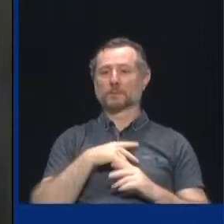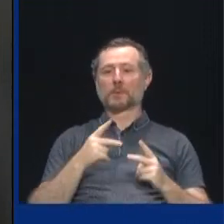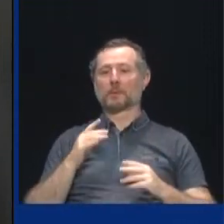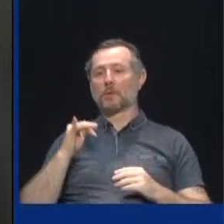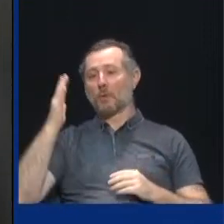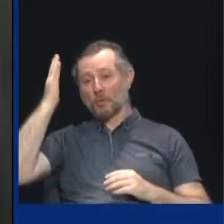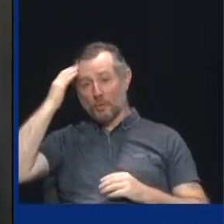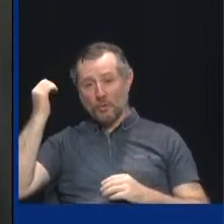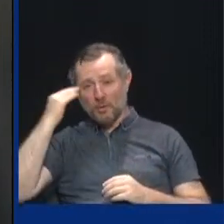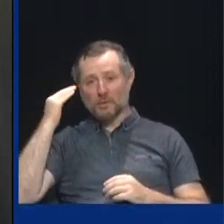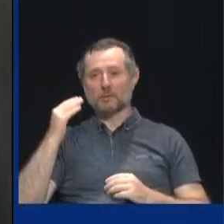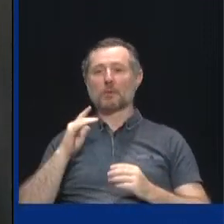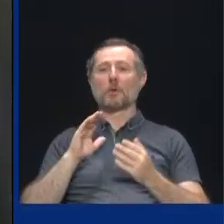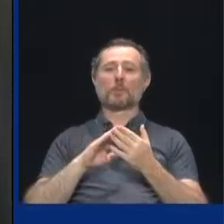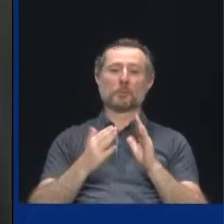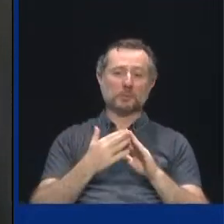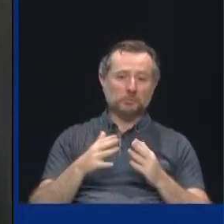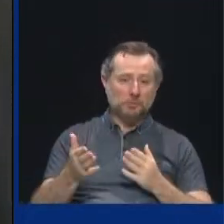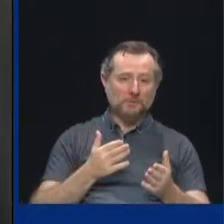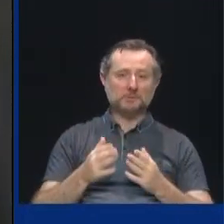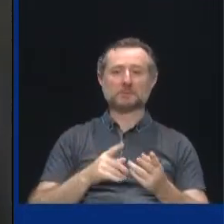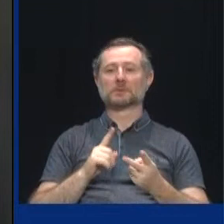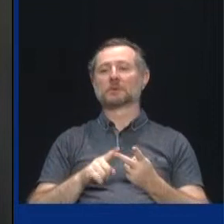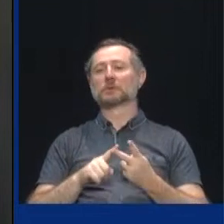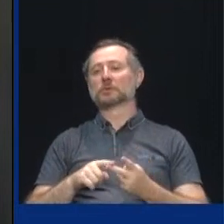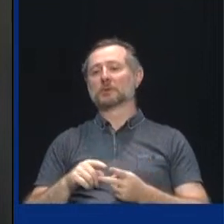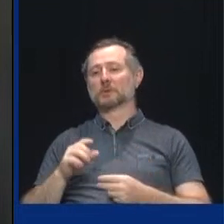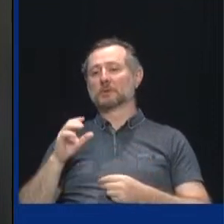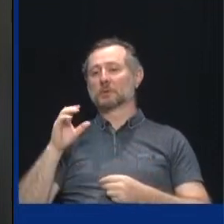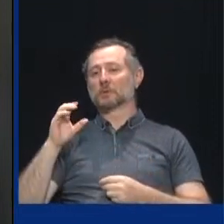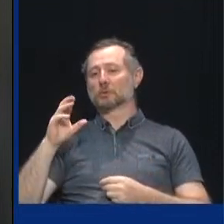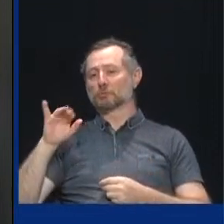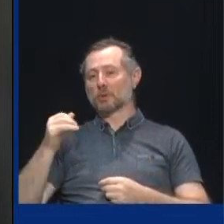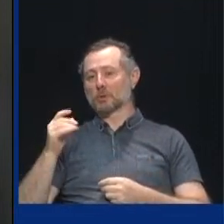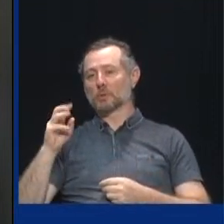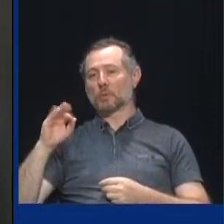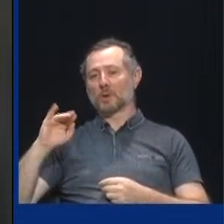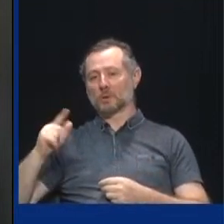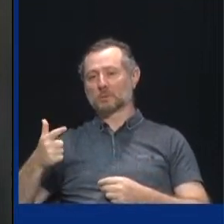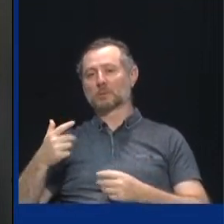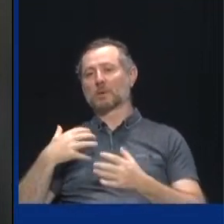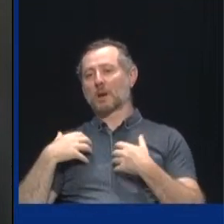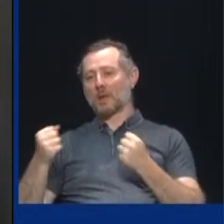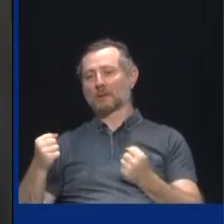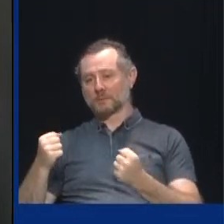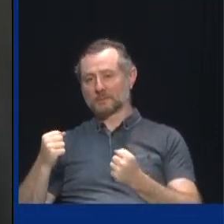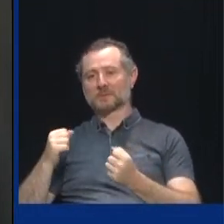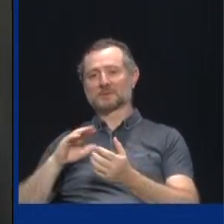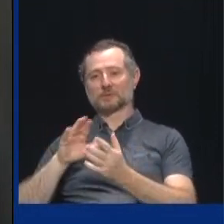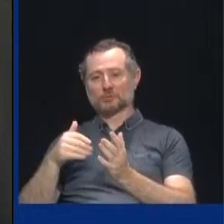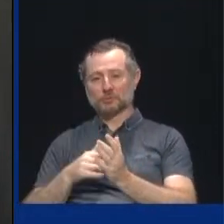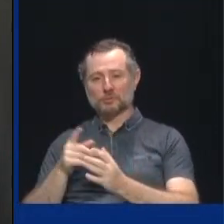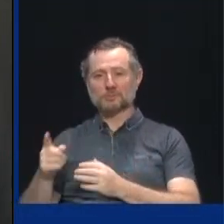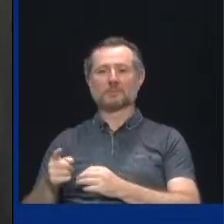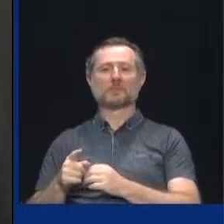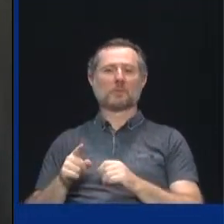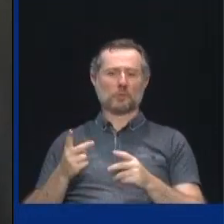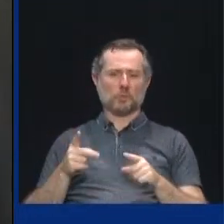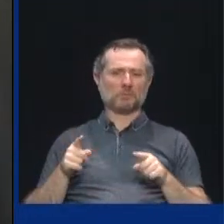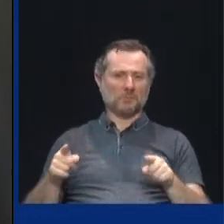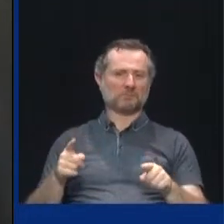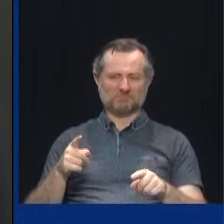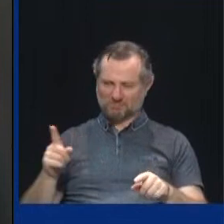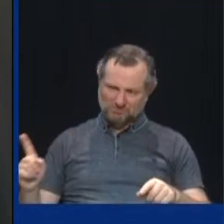Services and the Charles B. Wong Community Health Center, where you can go get the vaccine. By getting vaccinated, you will help our community and all